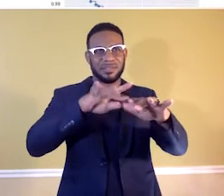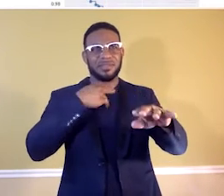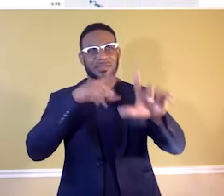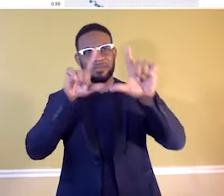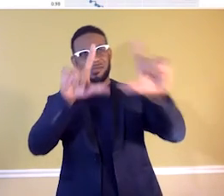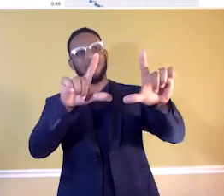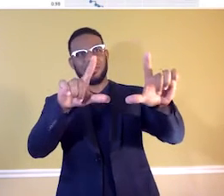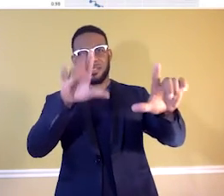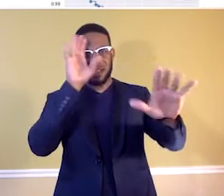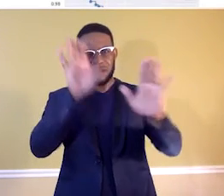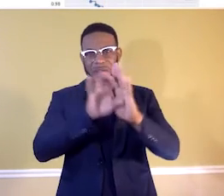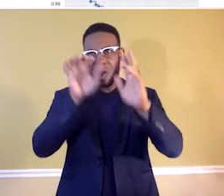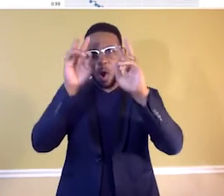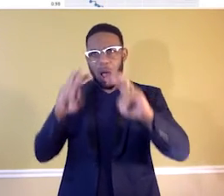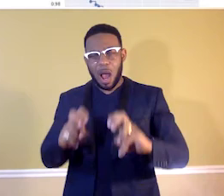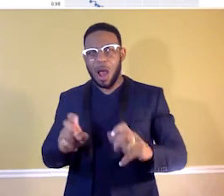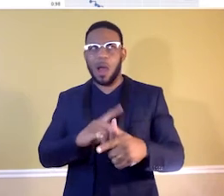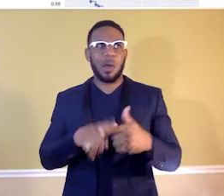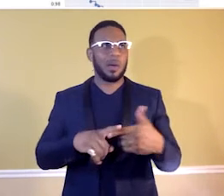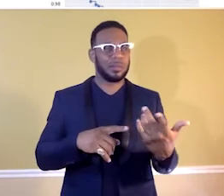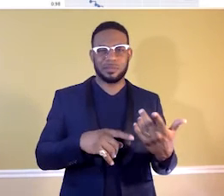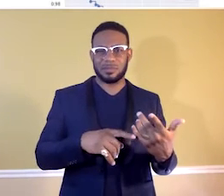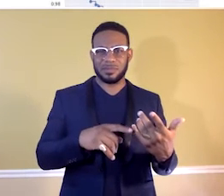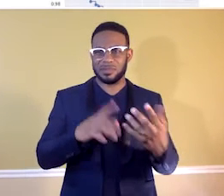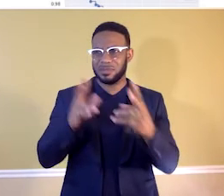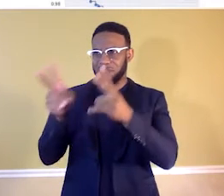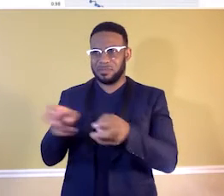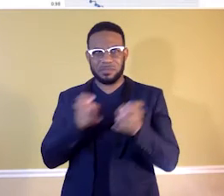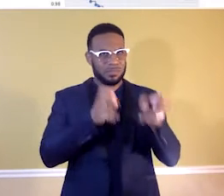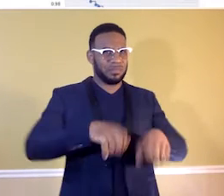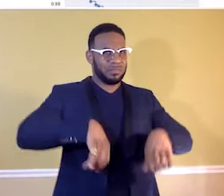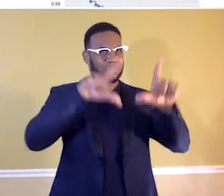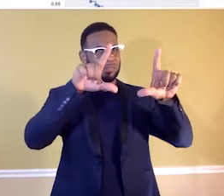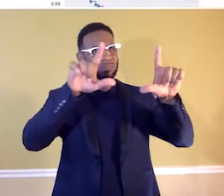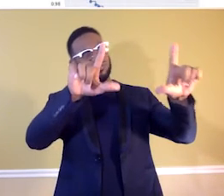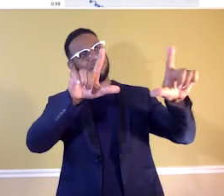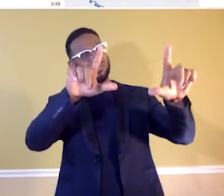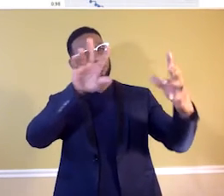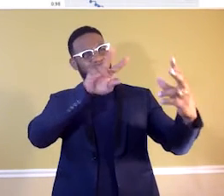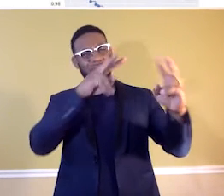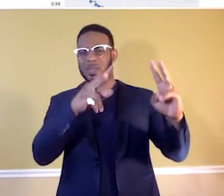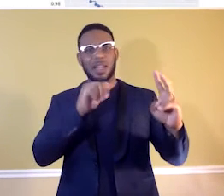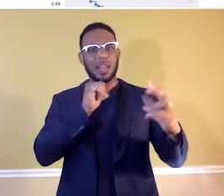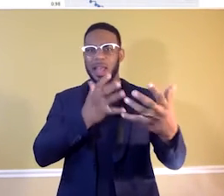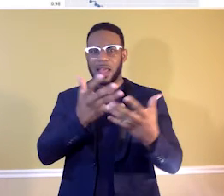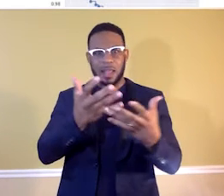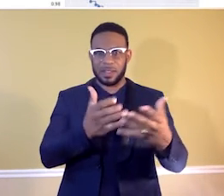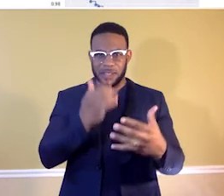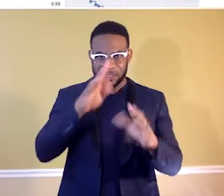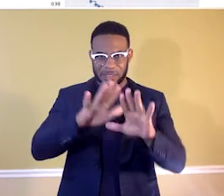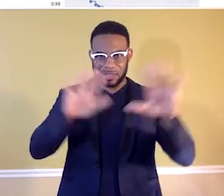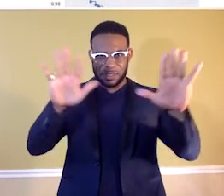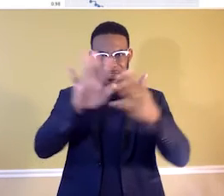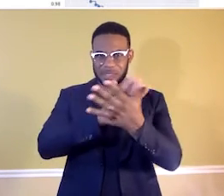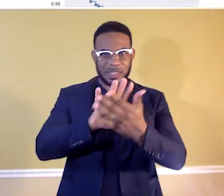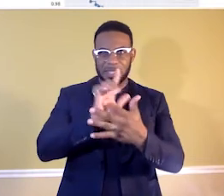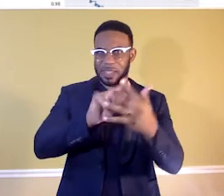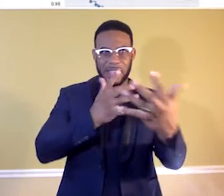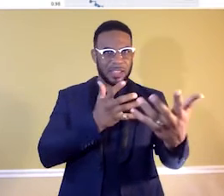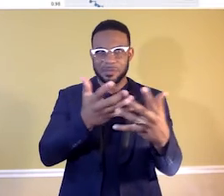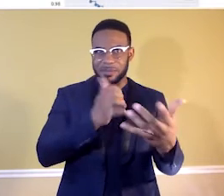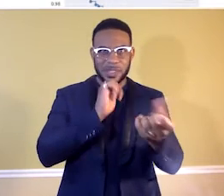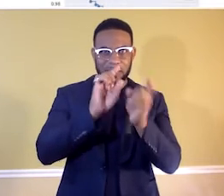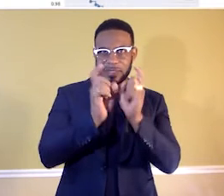their analysis, or it's really hard to like kind of look at the data in an interactive way. You see a static image, you can't really interact with